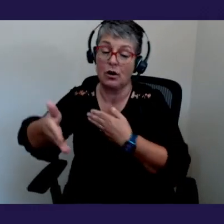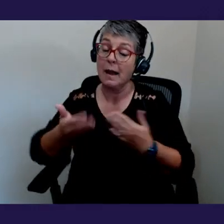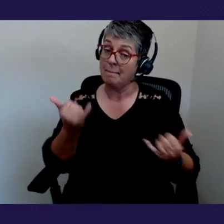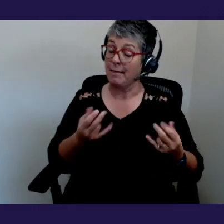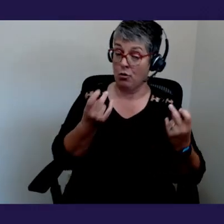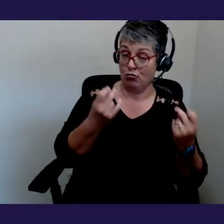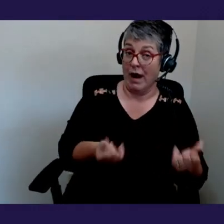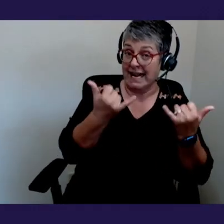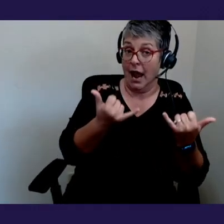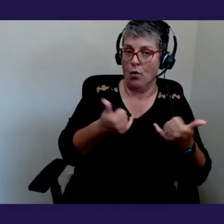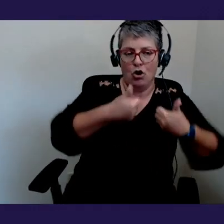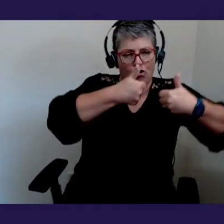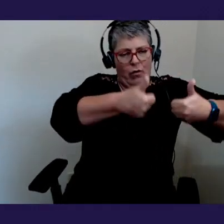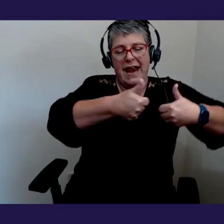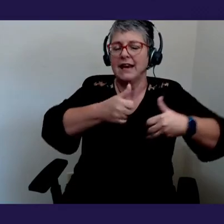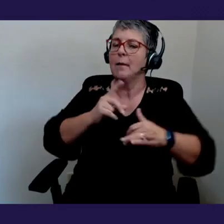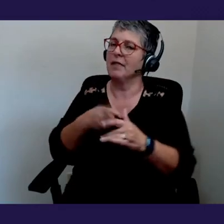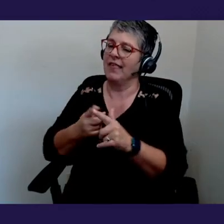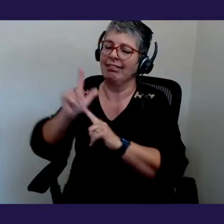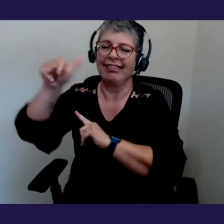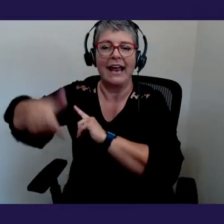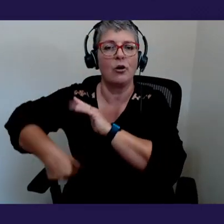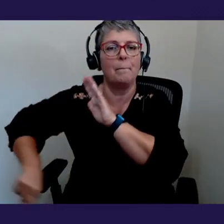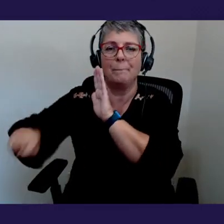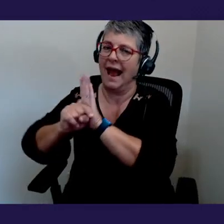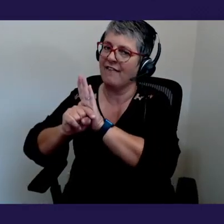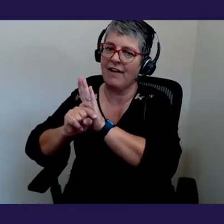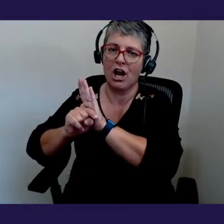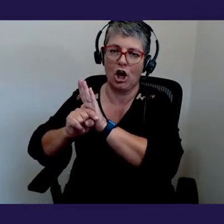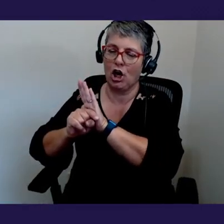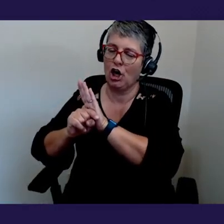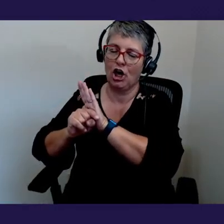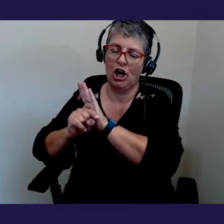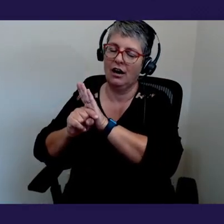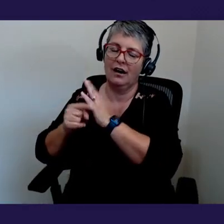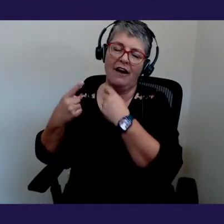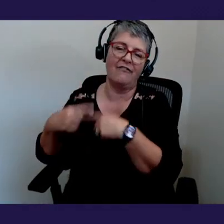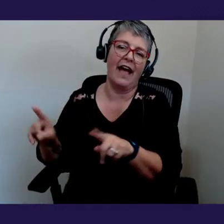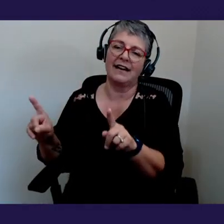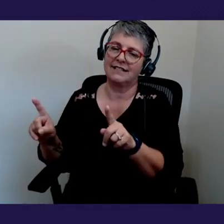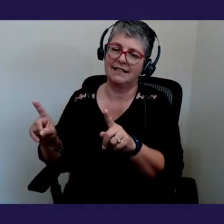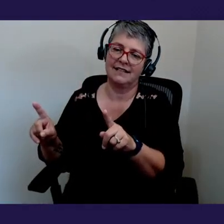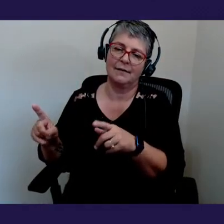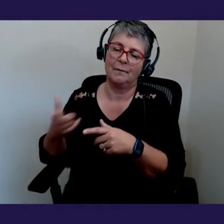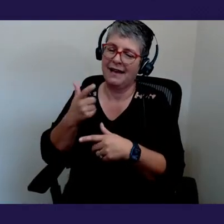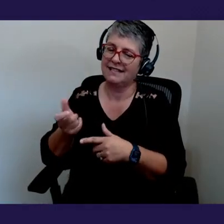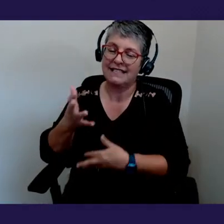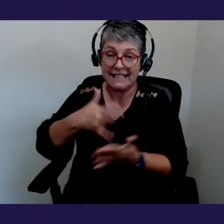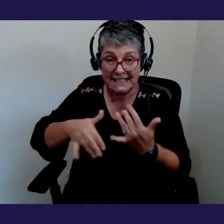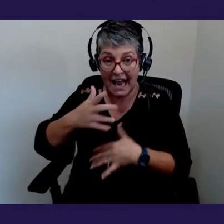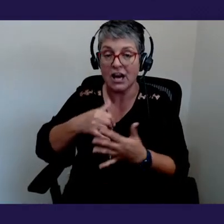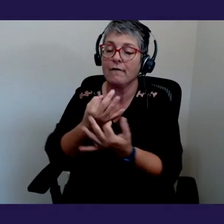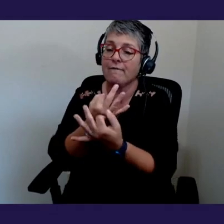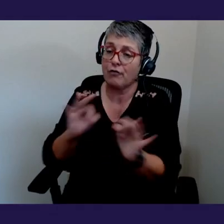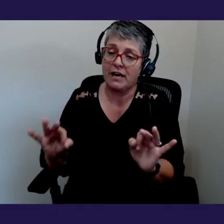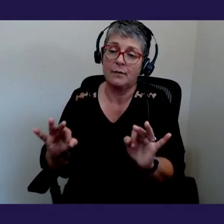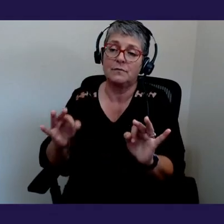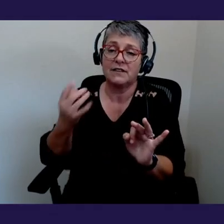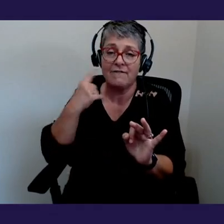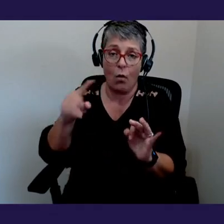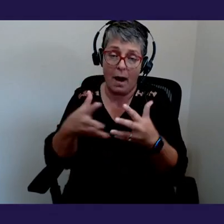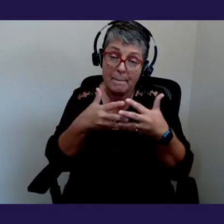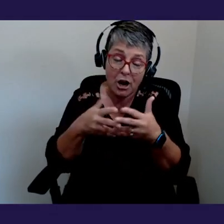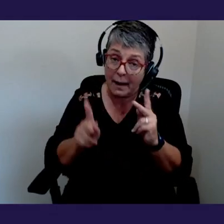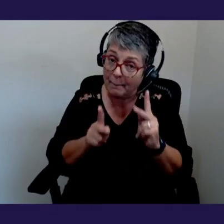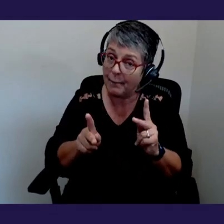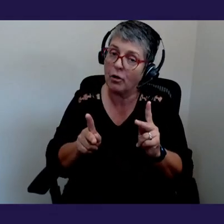but it also may have a backfire effect that we have concerns about societal freedoms in the future, which are incredibly important to the American population.